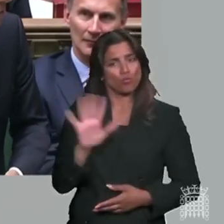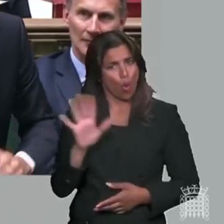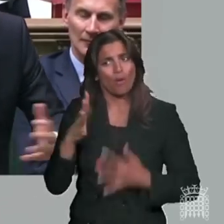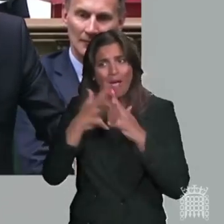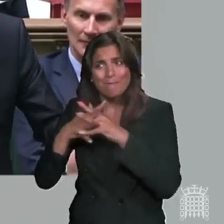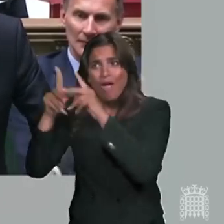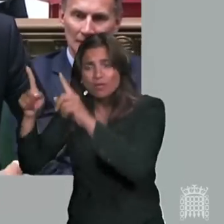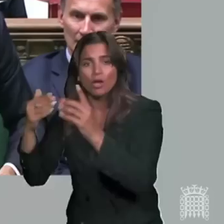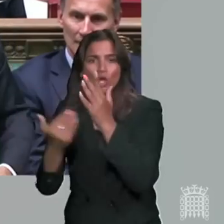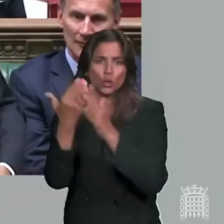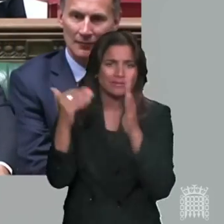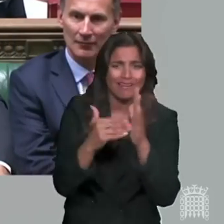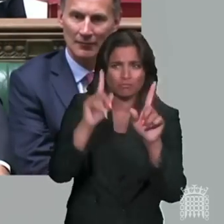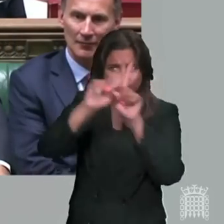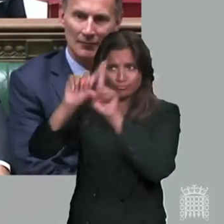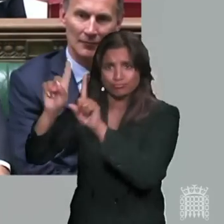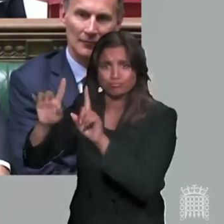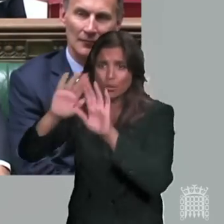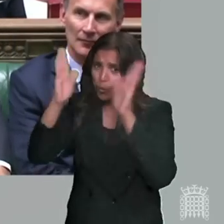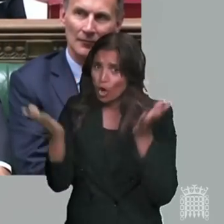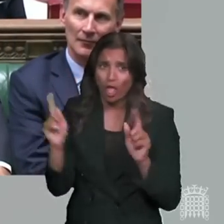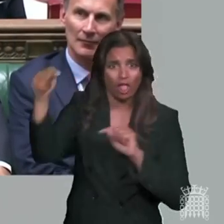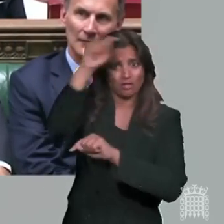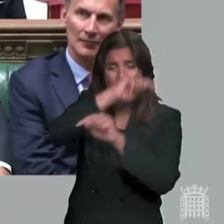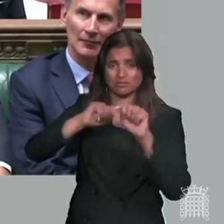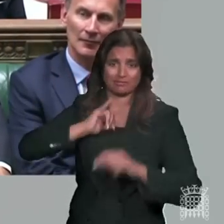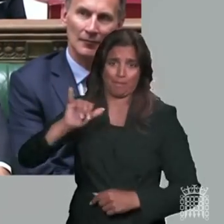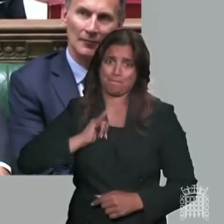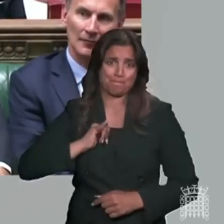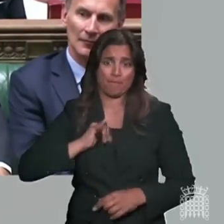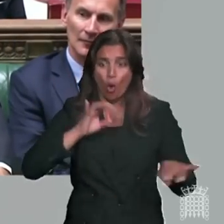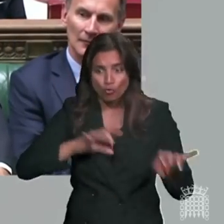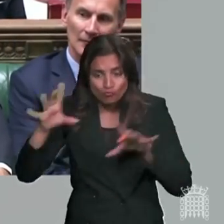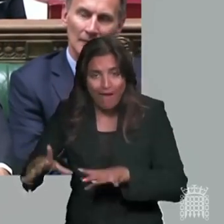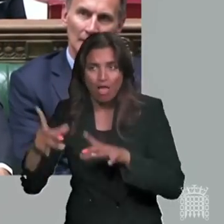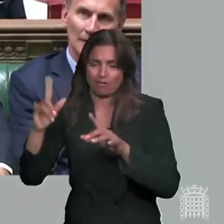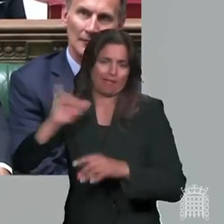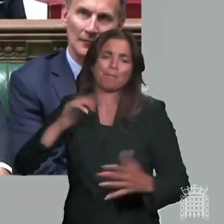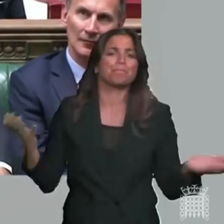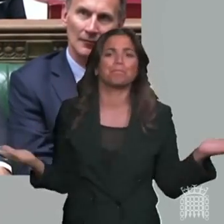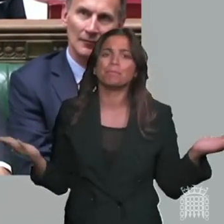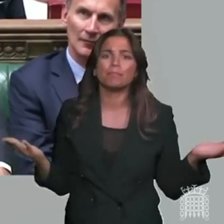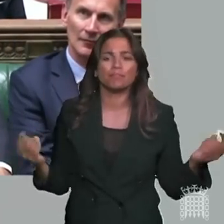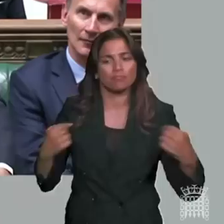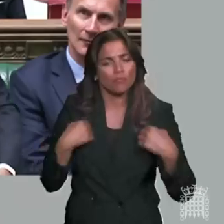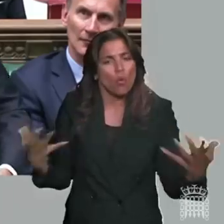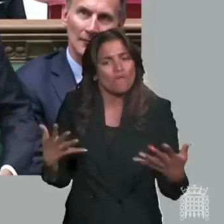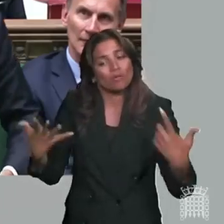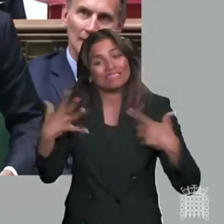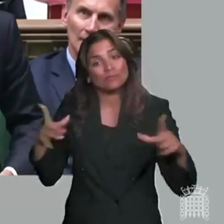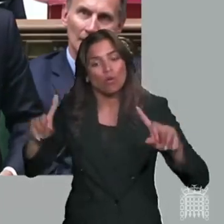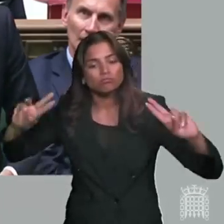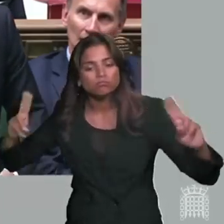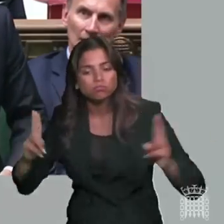America and New Zealand, similar in other countries as well, like Australia. But it is important, in order to reduce inflation, that you do need to